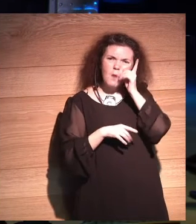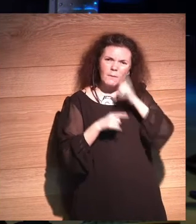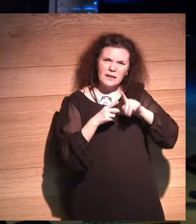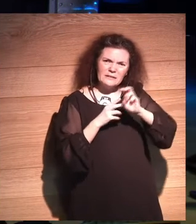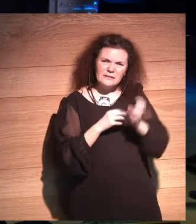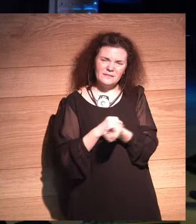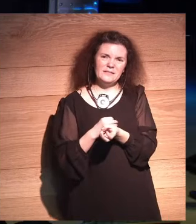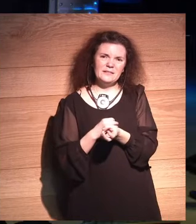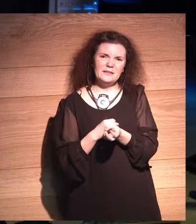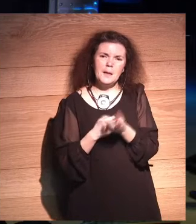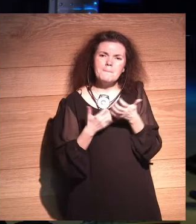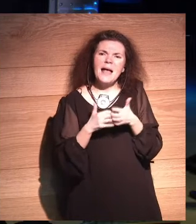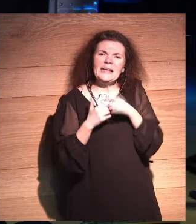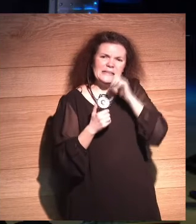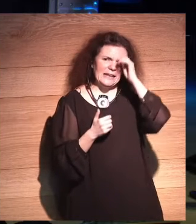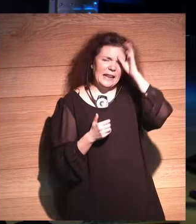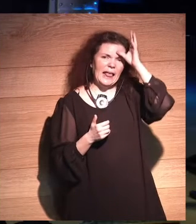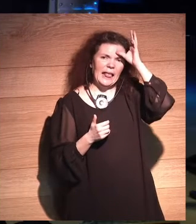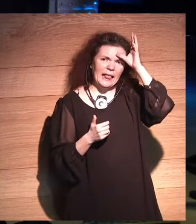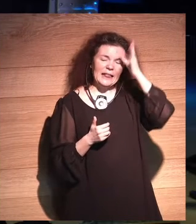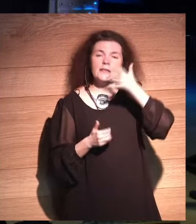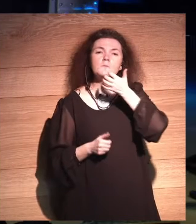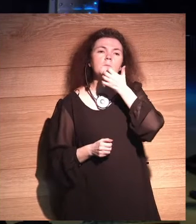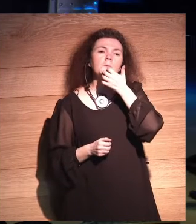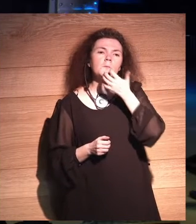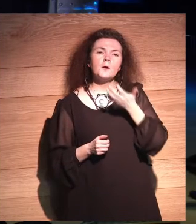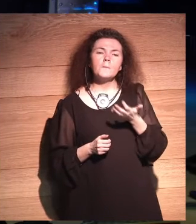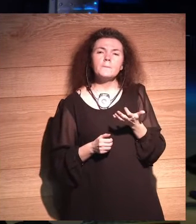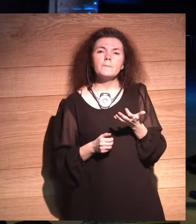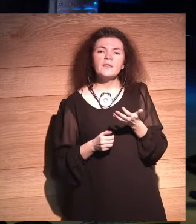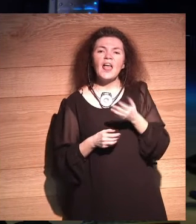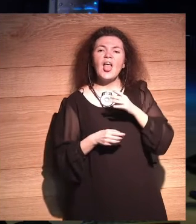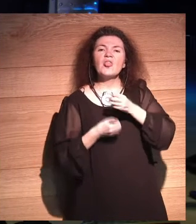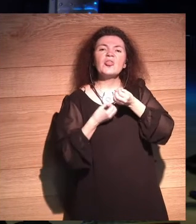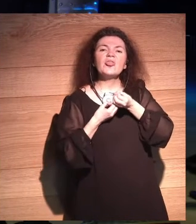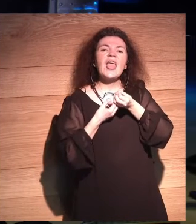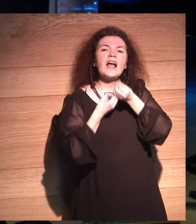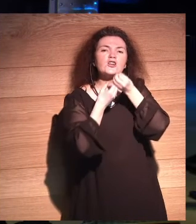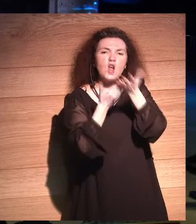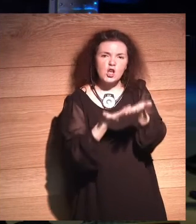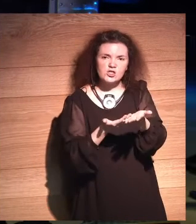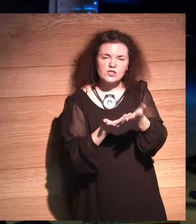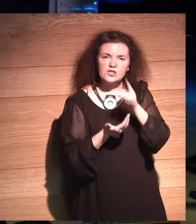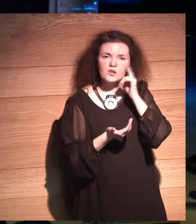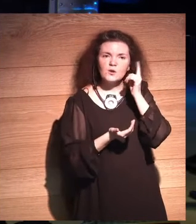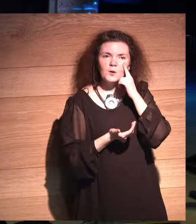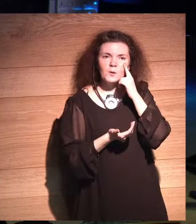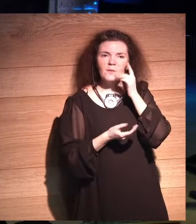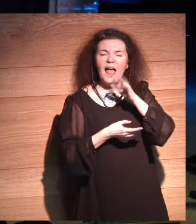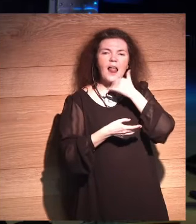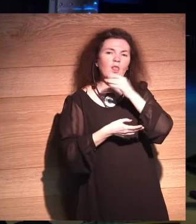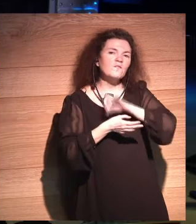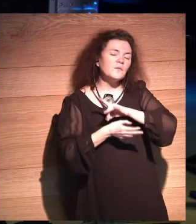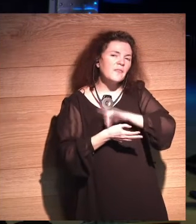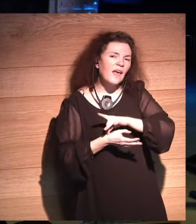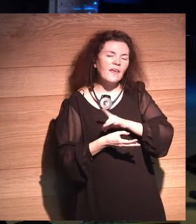machines that look at photos and spot cancer. That's wonderful. But we then worry about exactly the same algorithms that look at photos